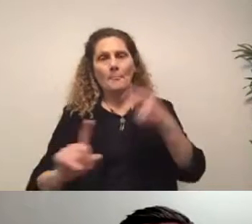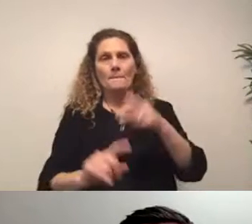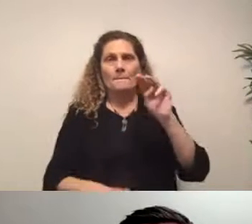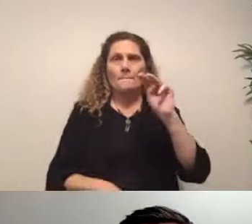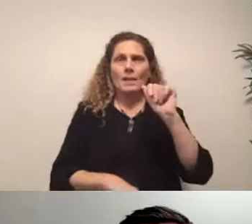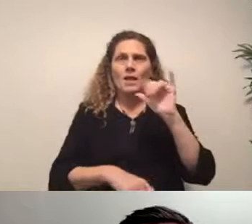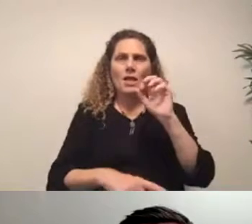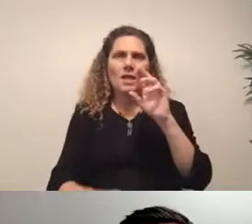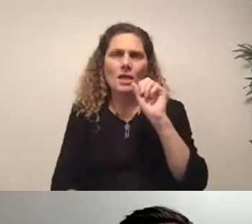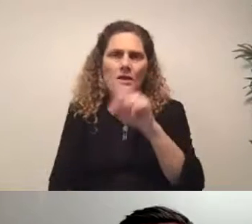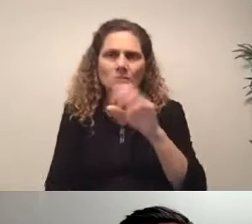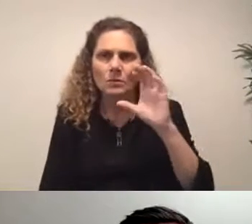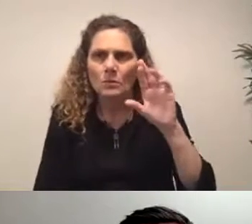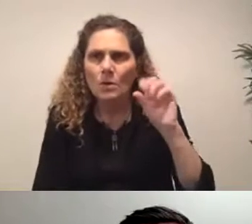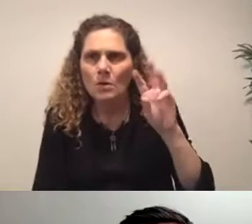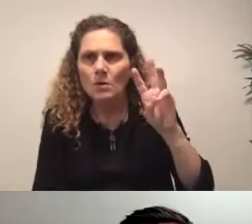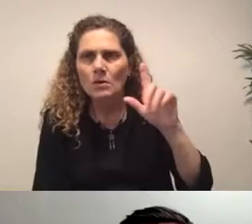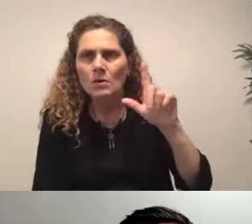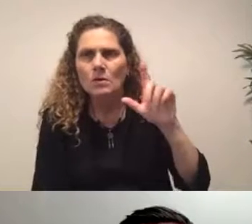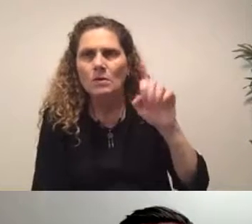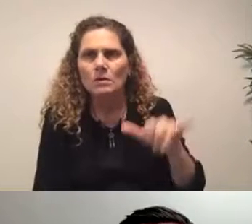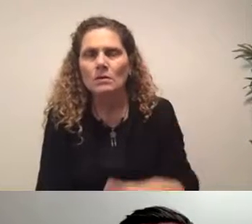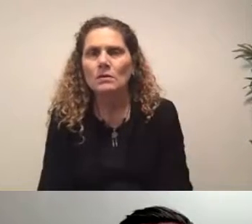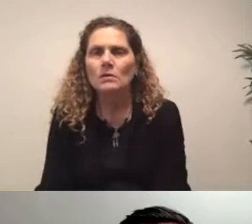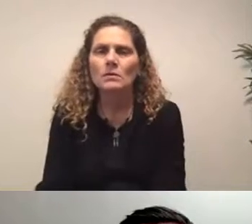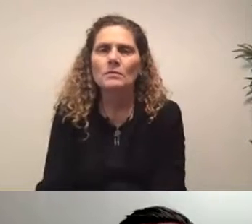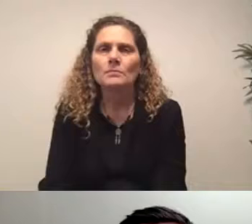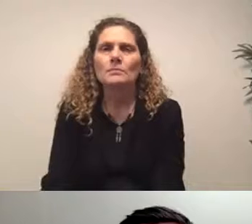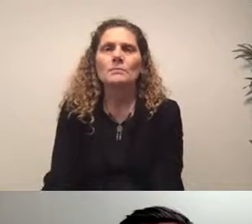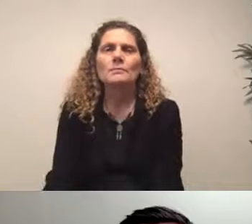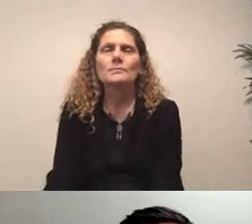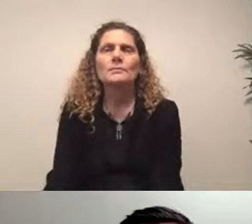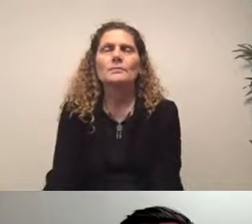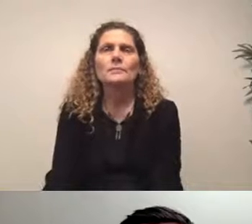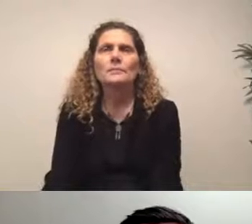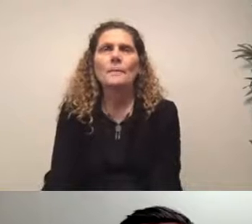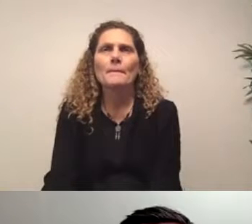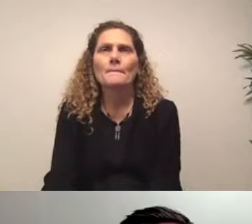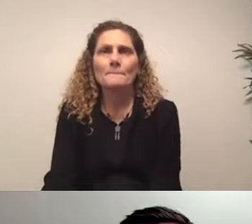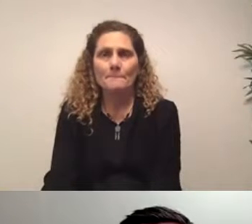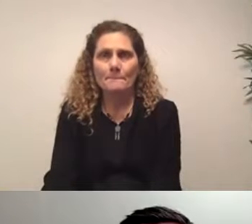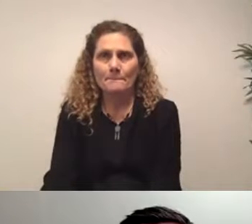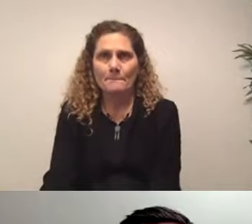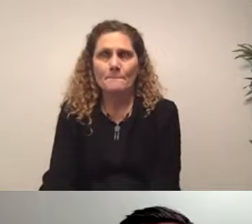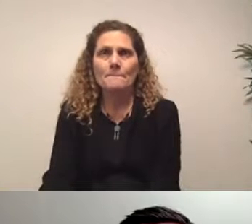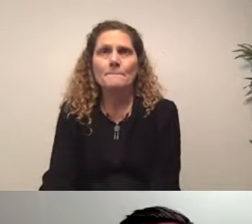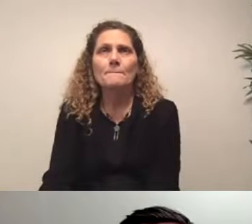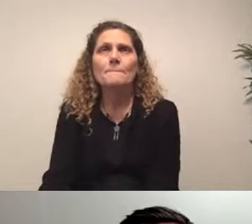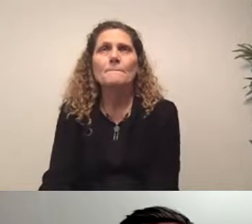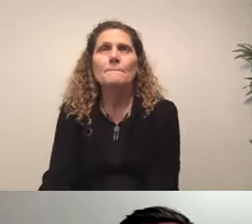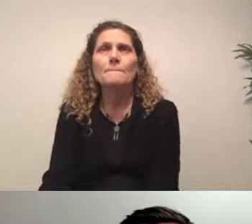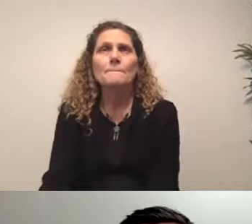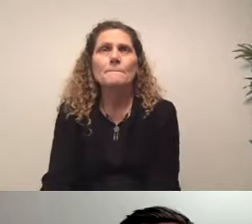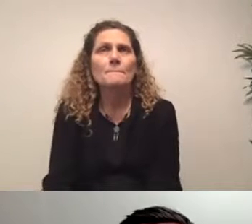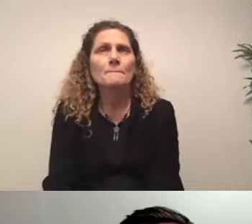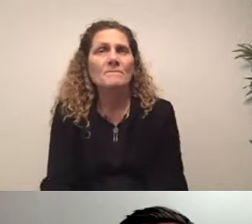there a specific resource you're most concerned about losing if a deal isn't passed before the holidays? I can speak on the city